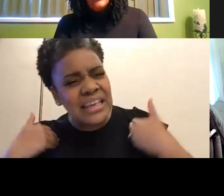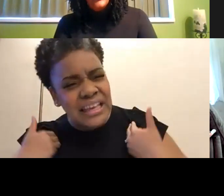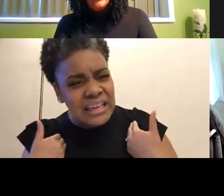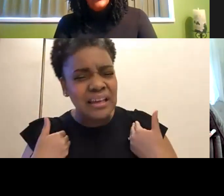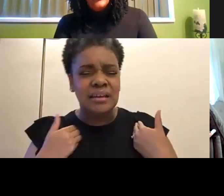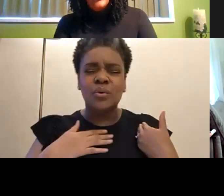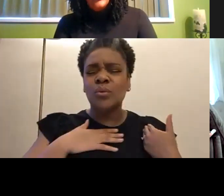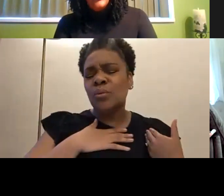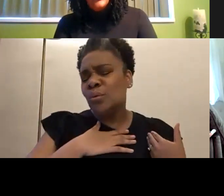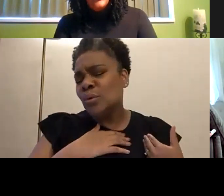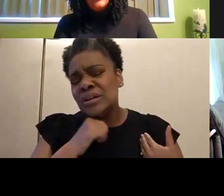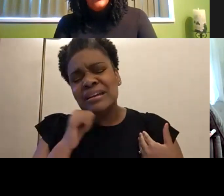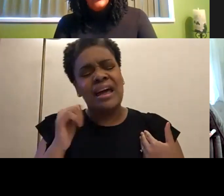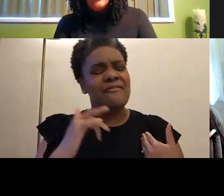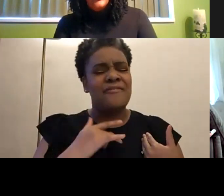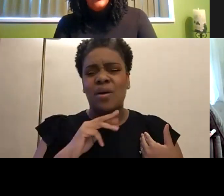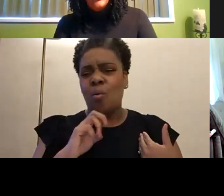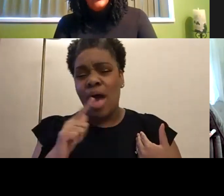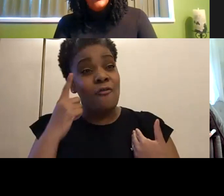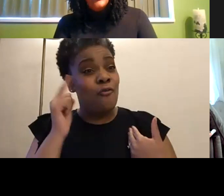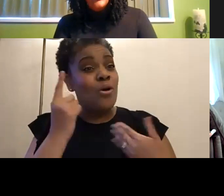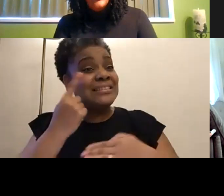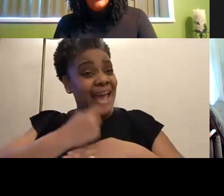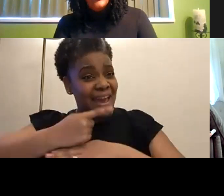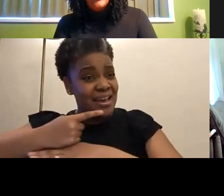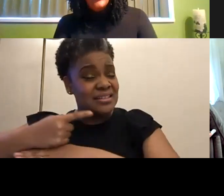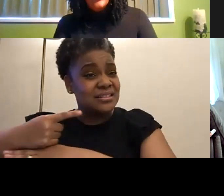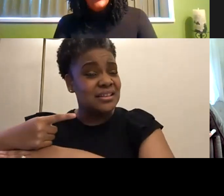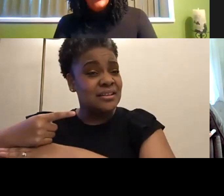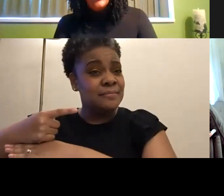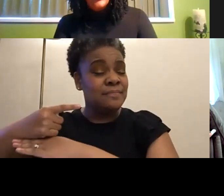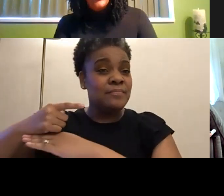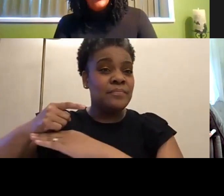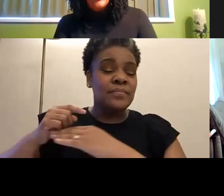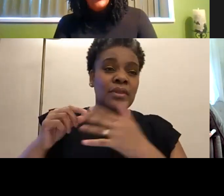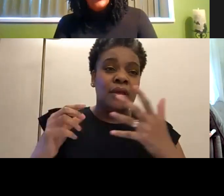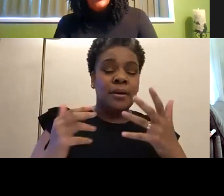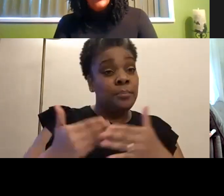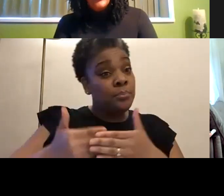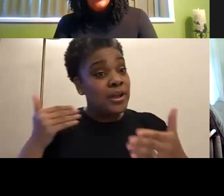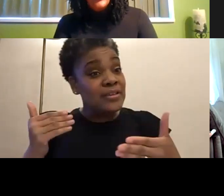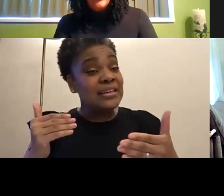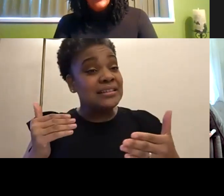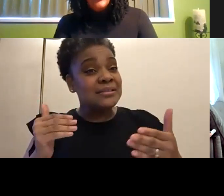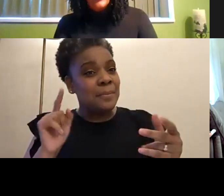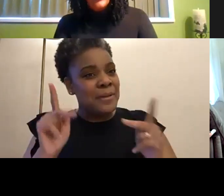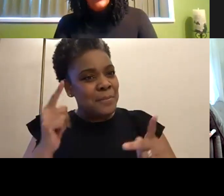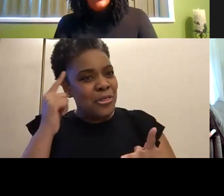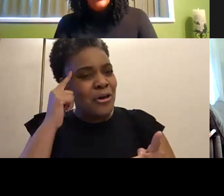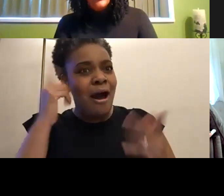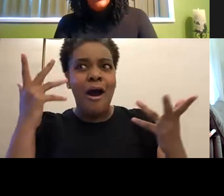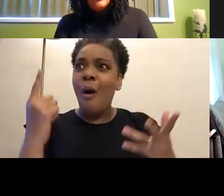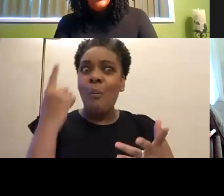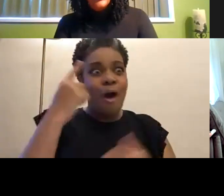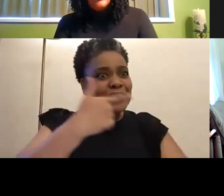it is discouraging, right, that we have one of the vaccines that everyone was trying to say was safe and a good option, a one-shot option, and that's now off